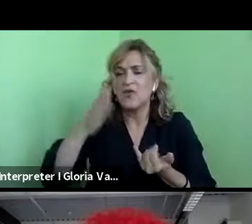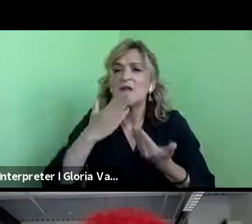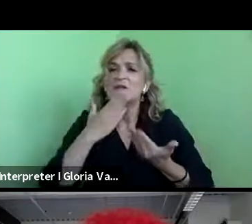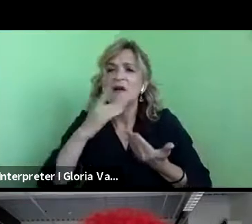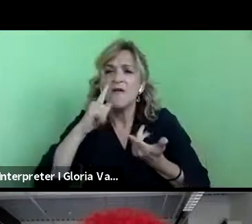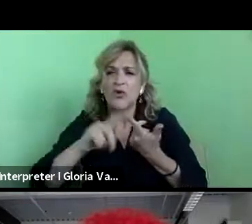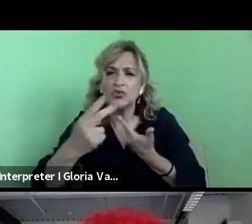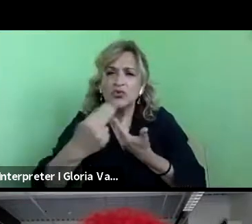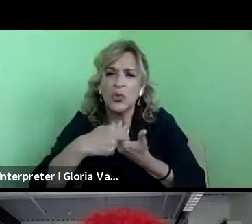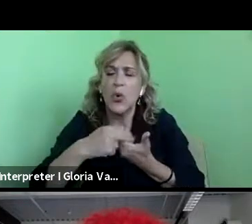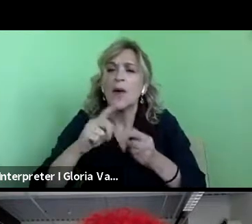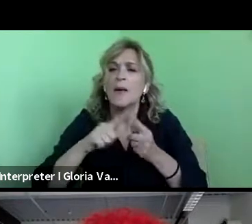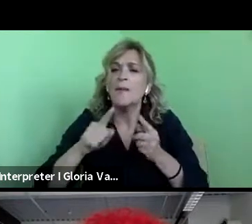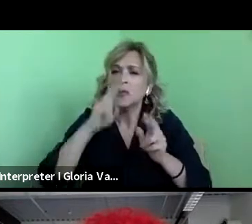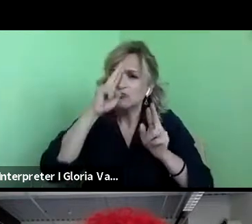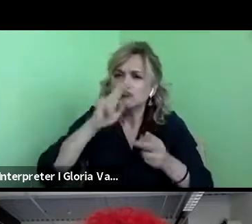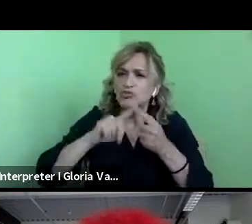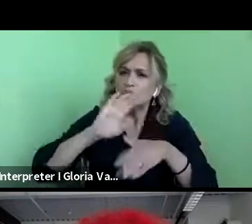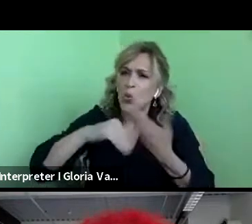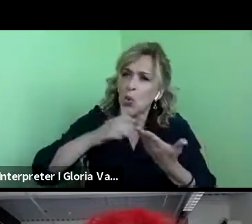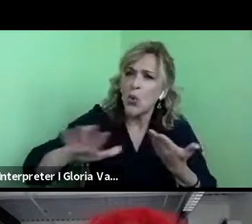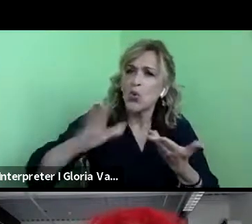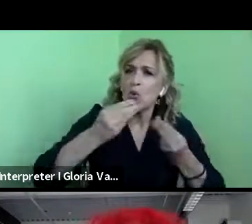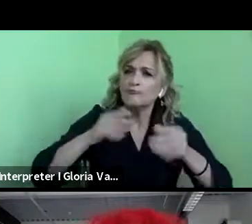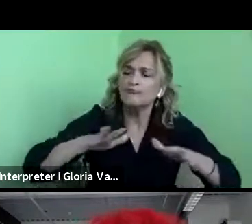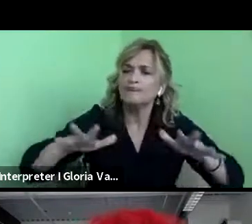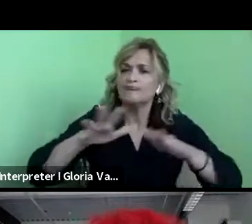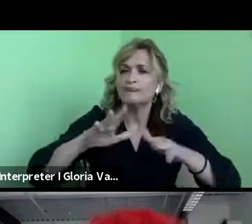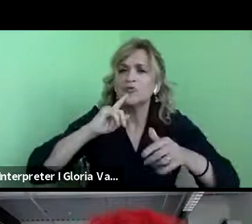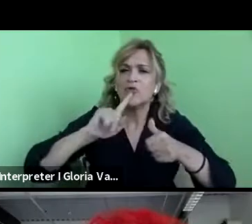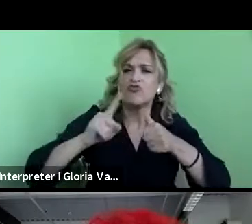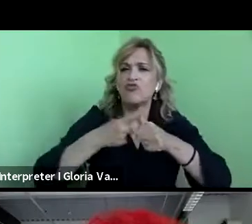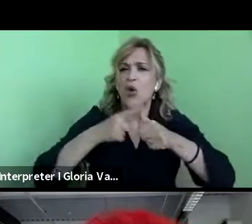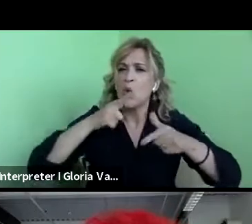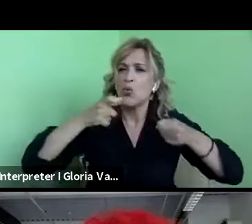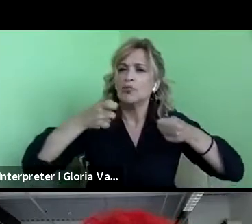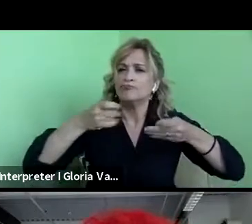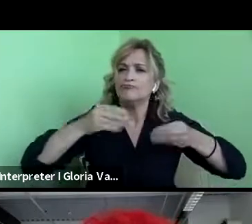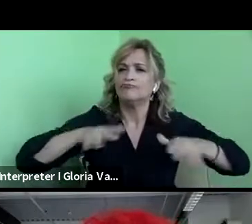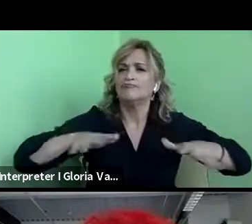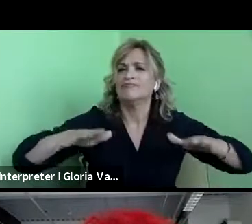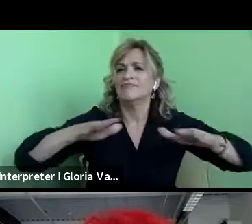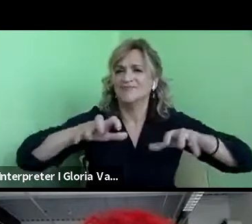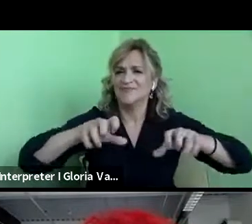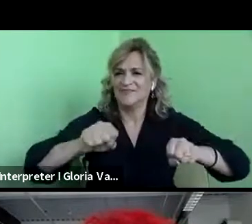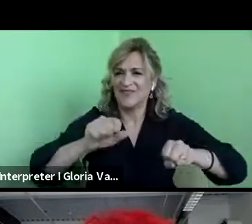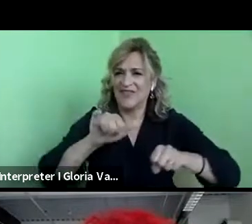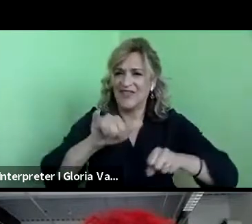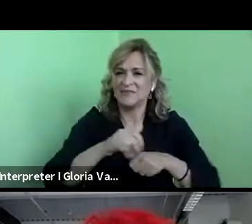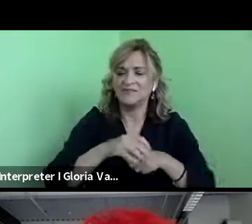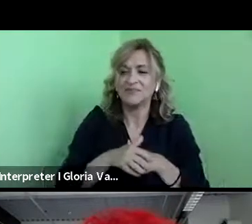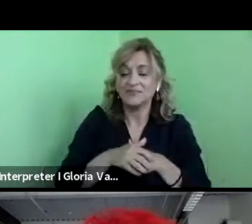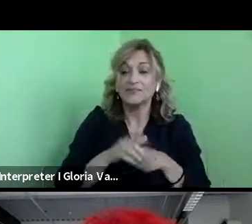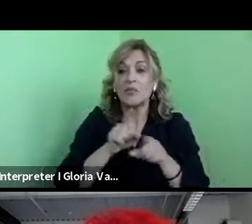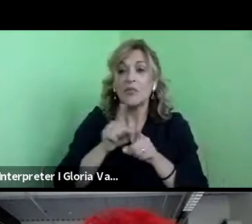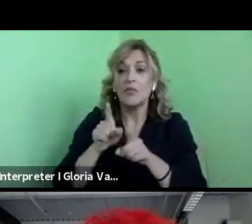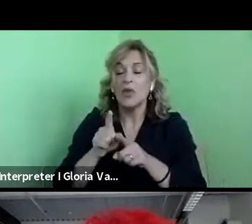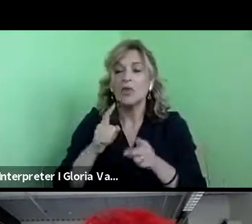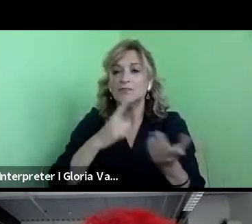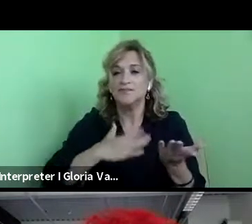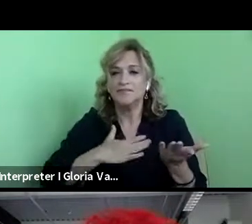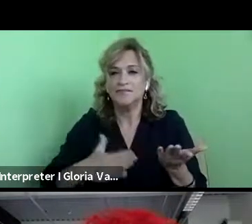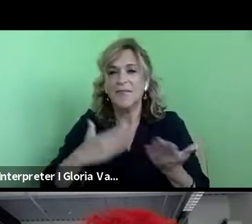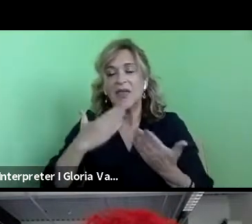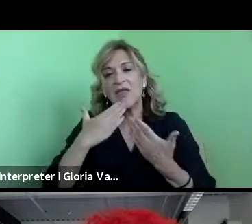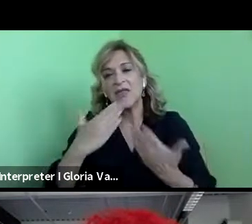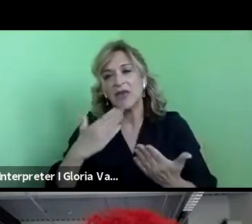currently gathered and pay respect and gratitude to its original stewards. And I also want to extend a thank you